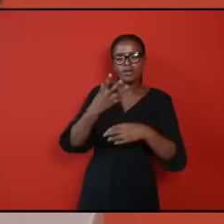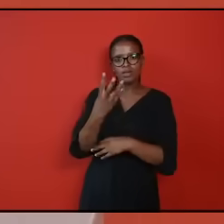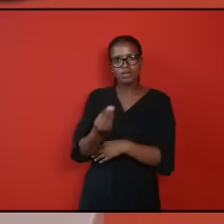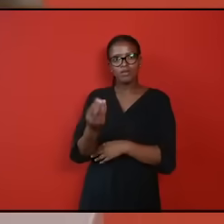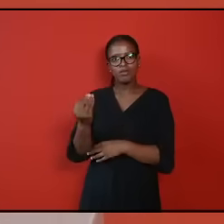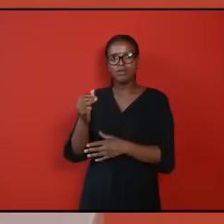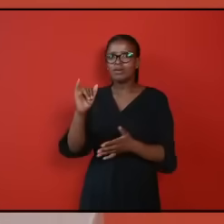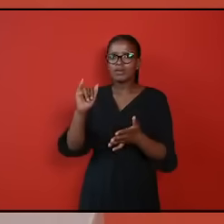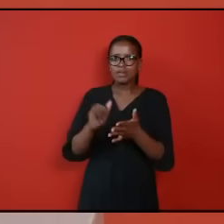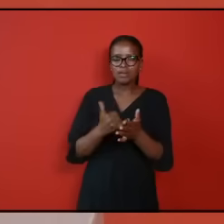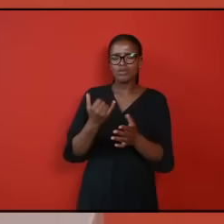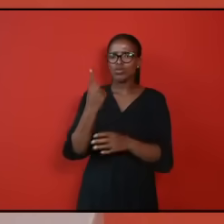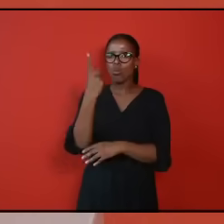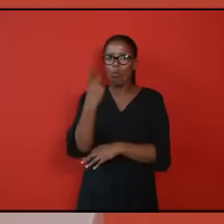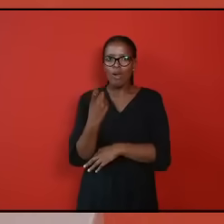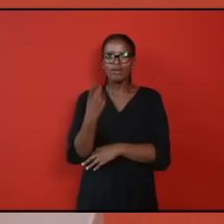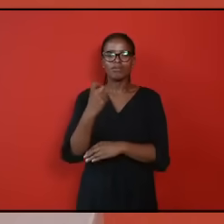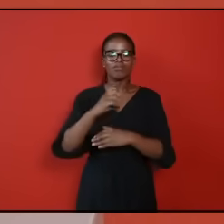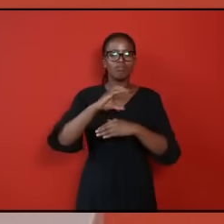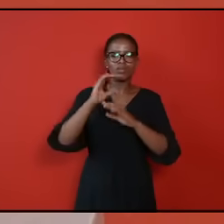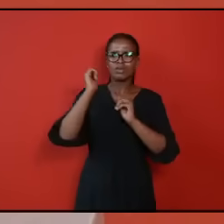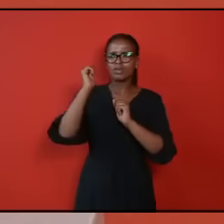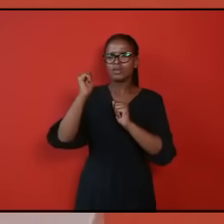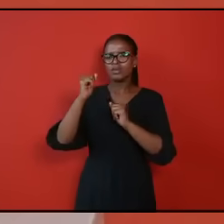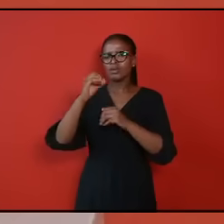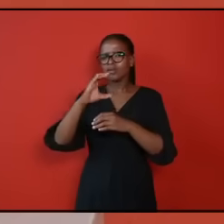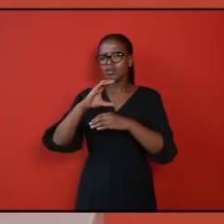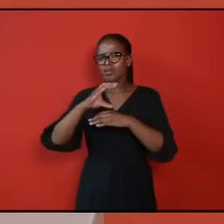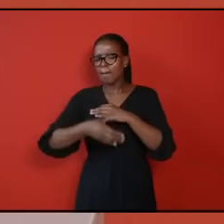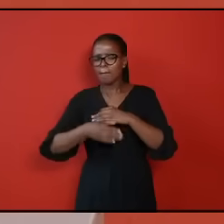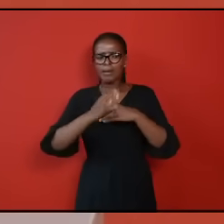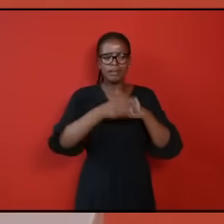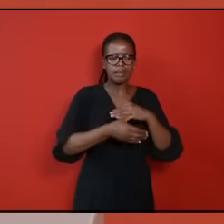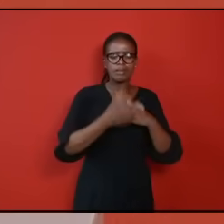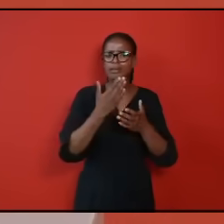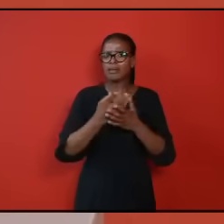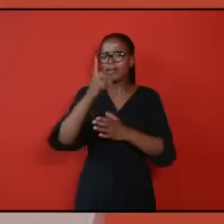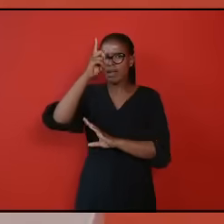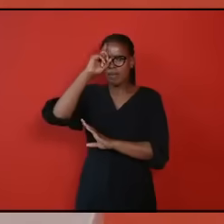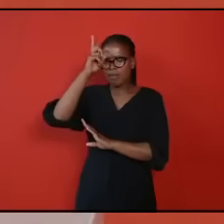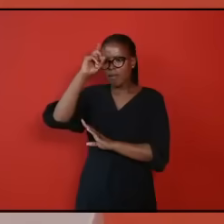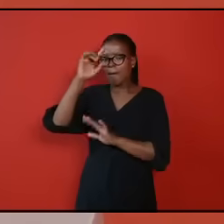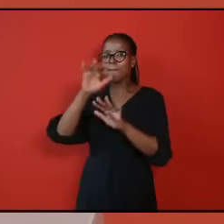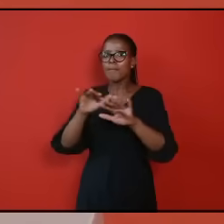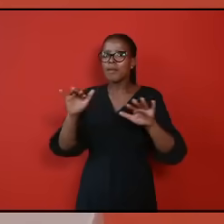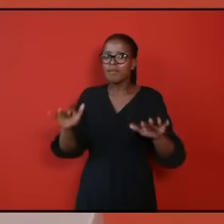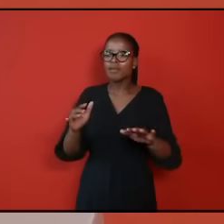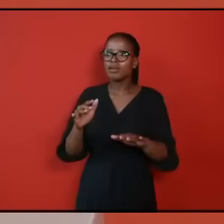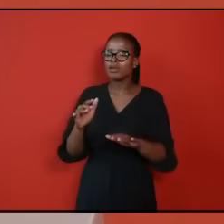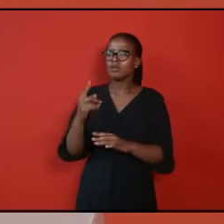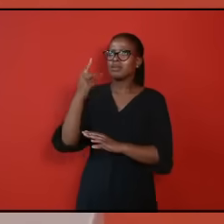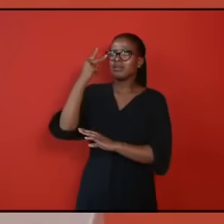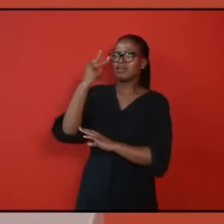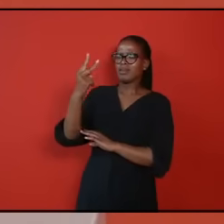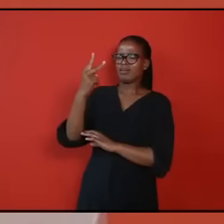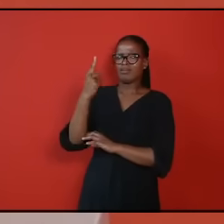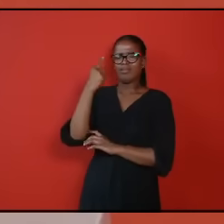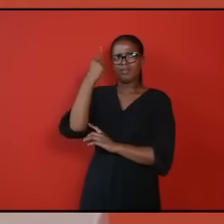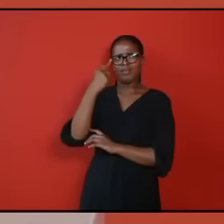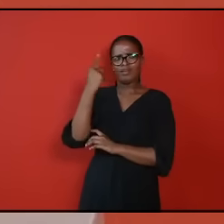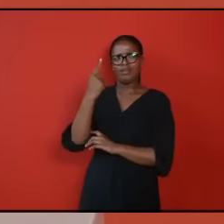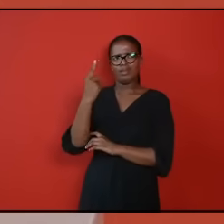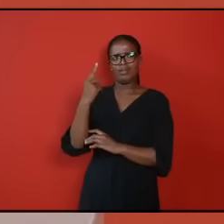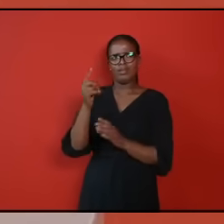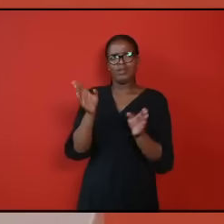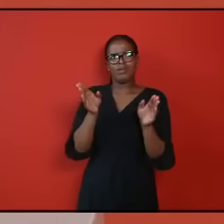Just from one campaign, we can tell you so many black people, emerging black business, was